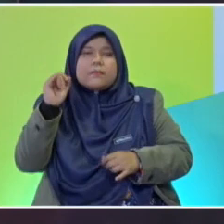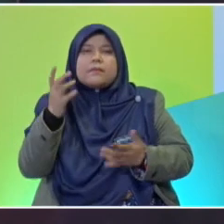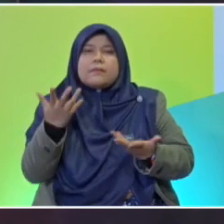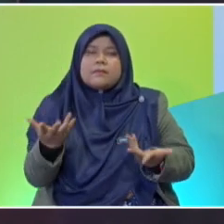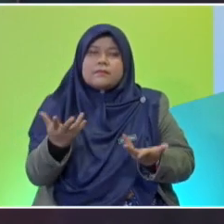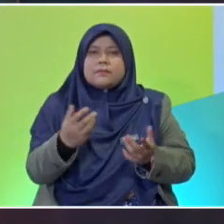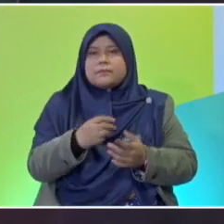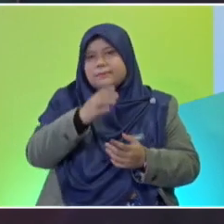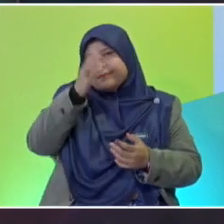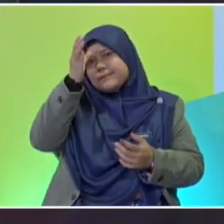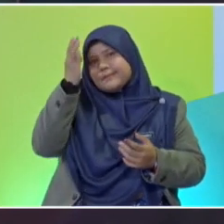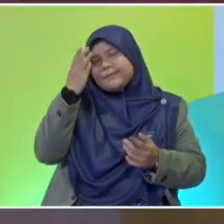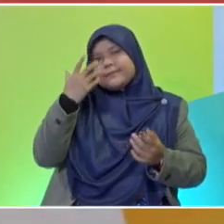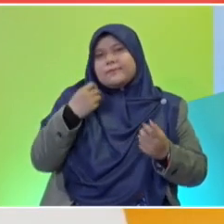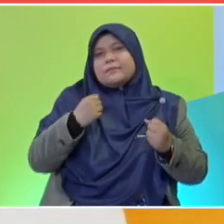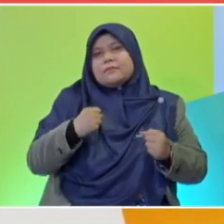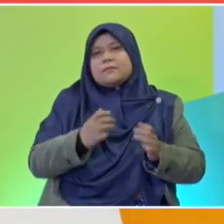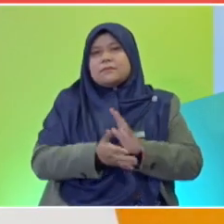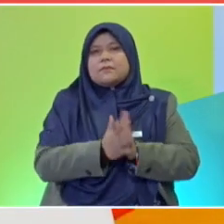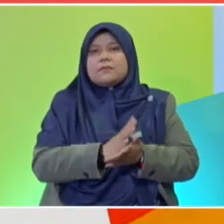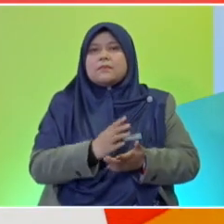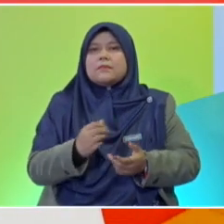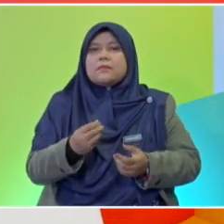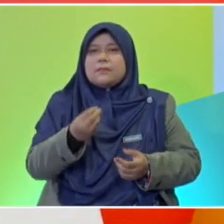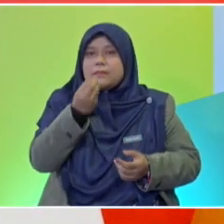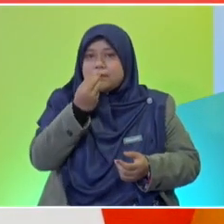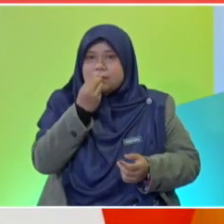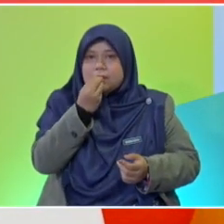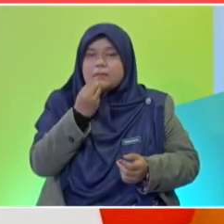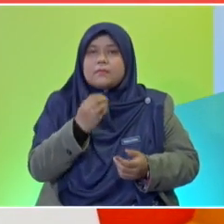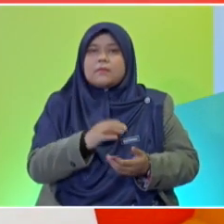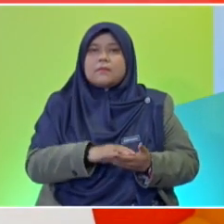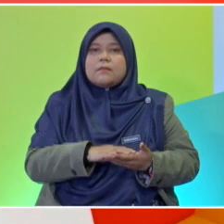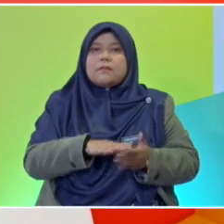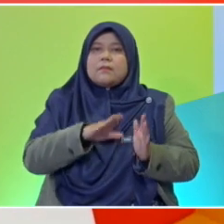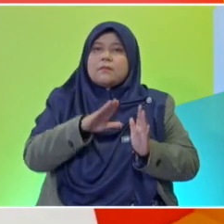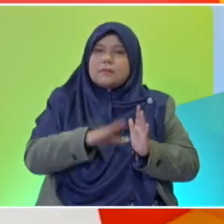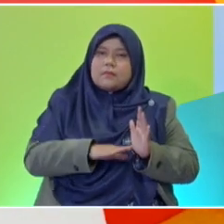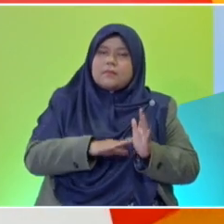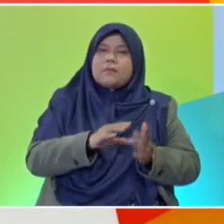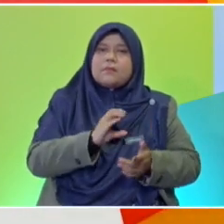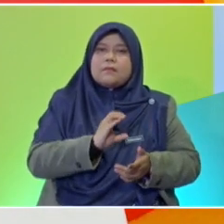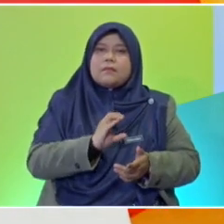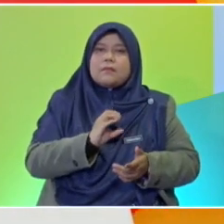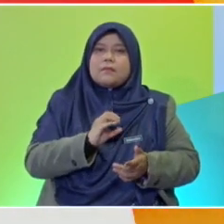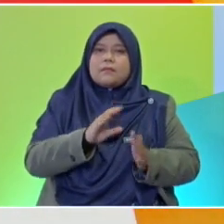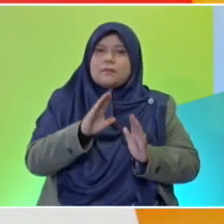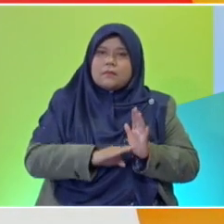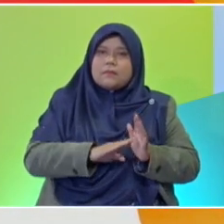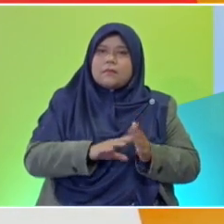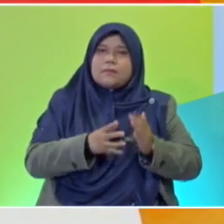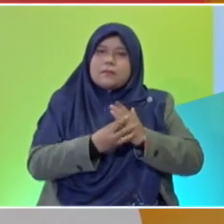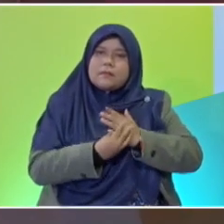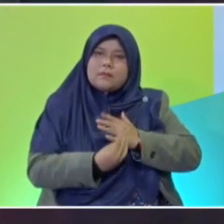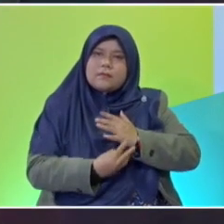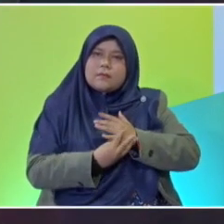Okay, so we should eat food with lesser cholesterol content. Is that okay? Yes. Yeah,